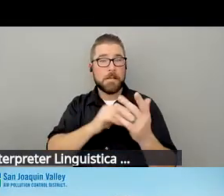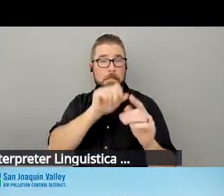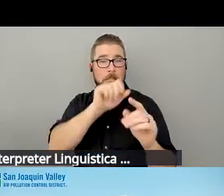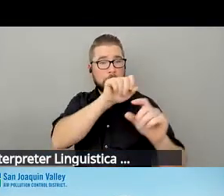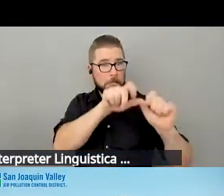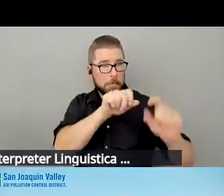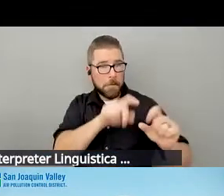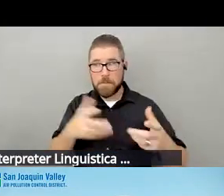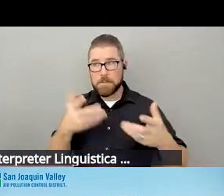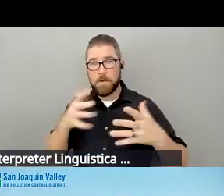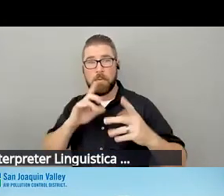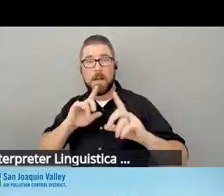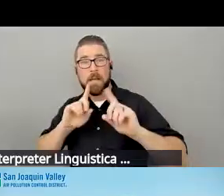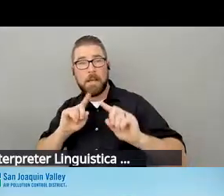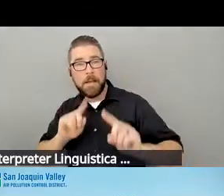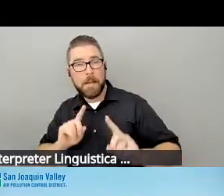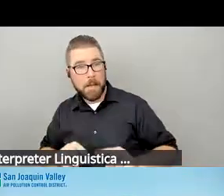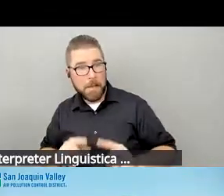those questions